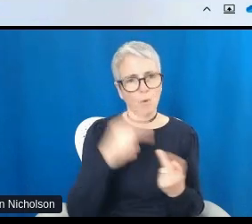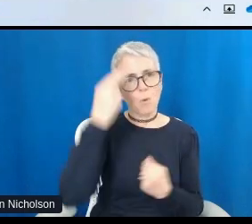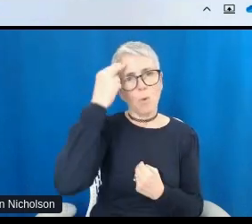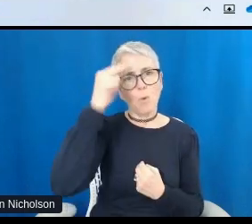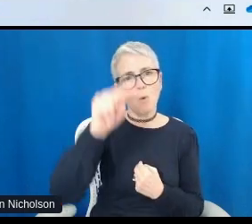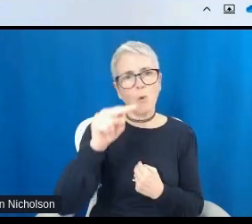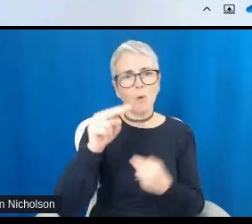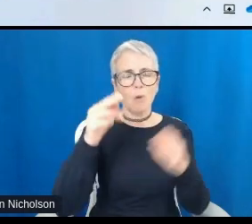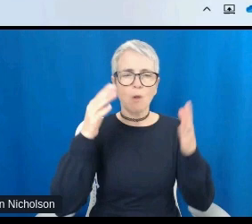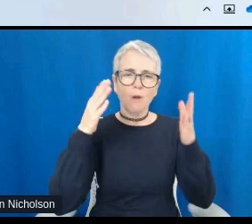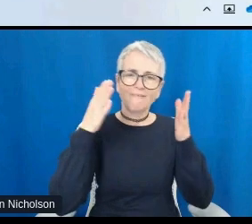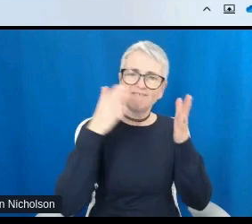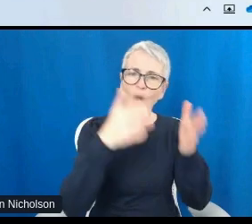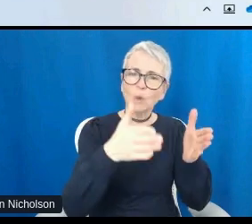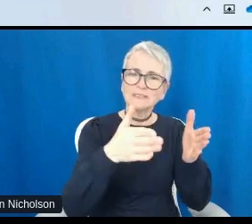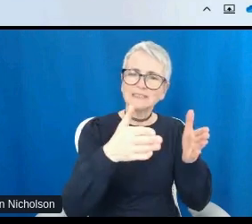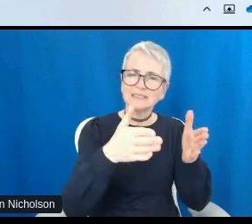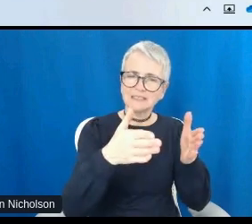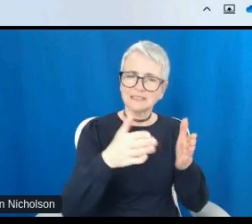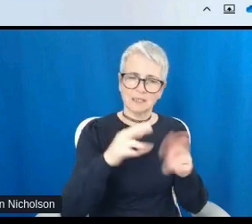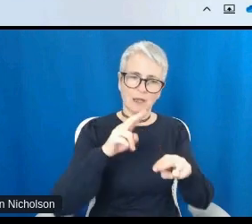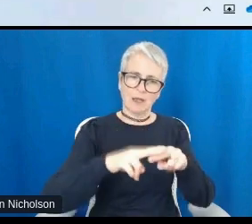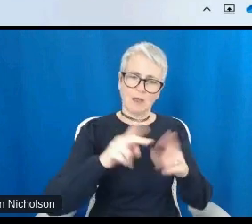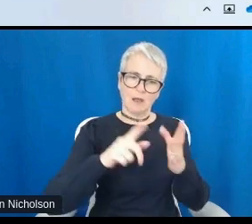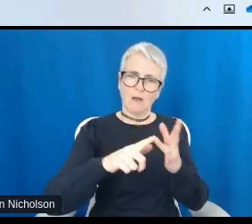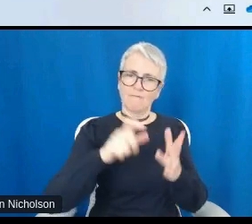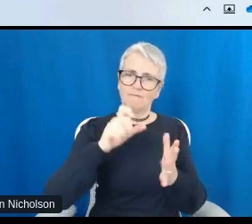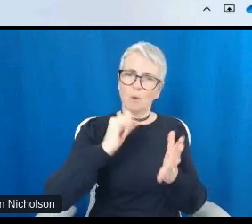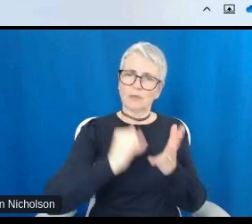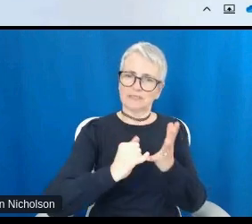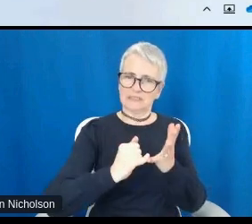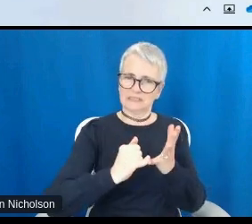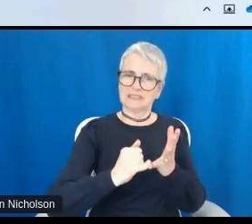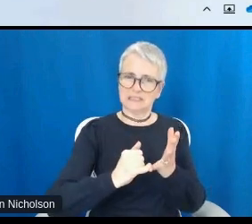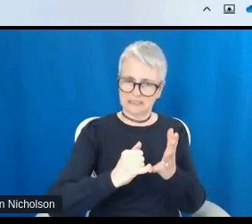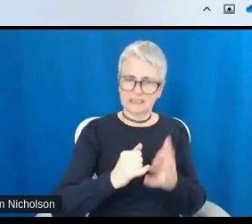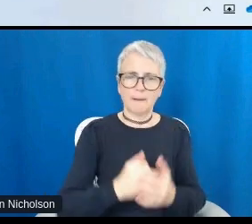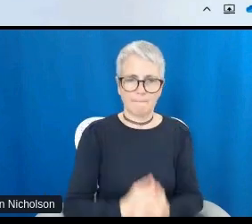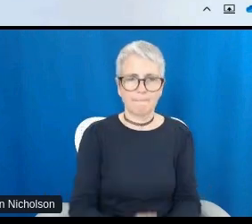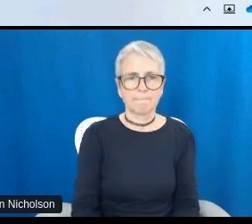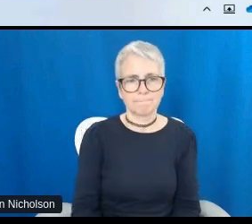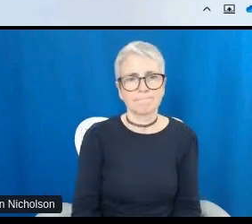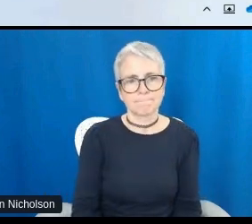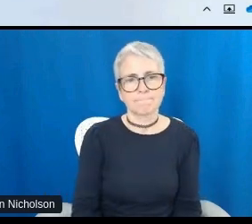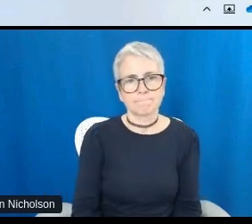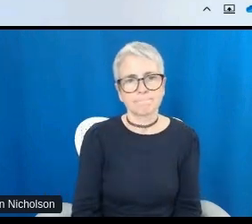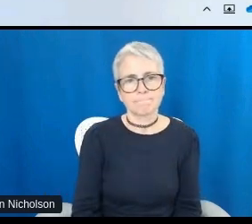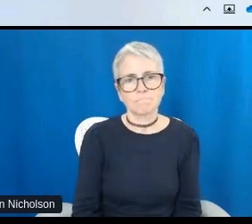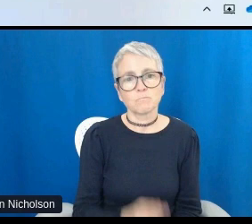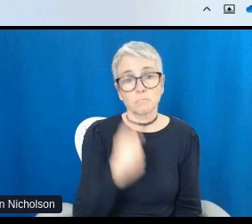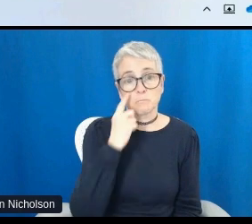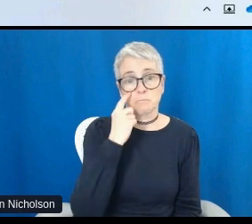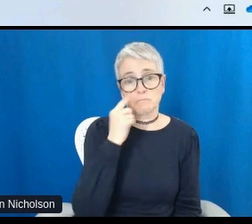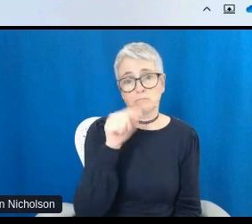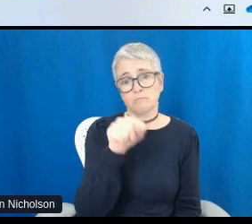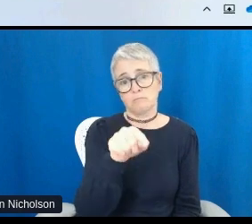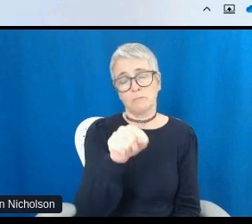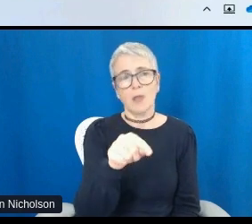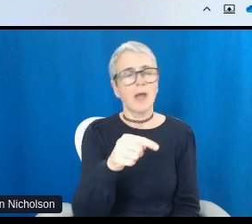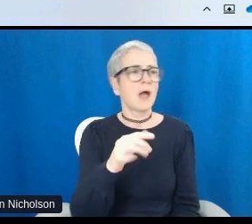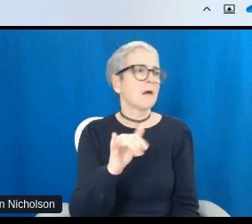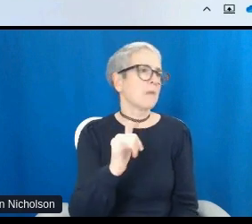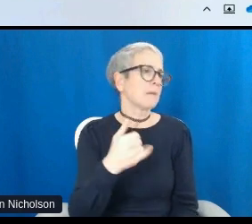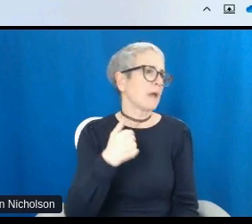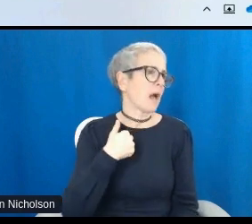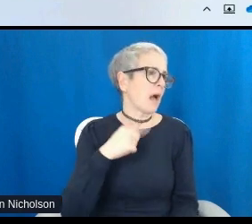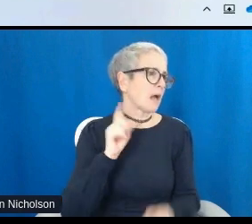mode. So if I close this video down, if you look towards the bottom here, if I'm in trying to concentrate on